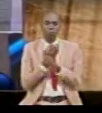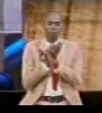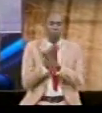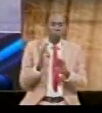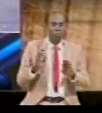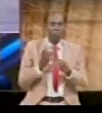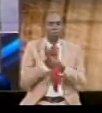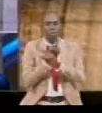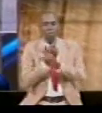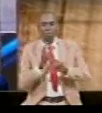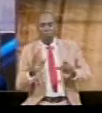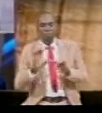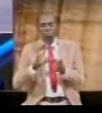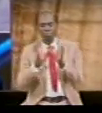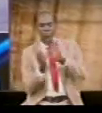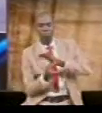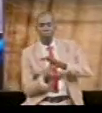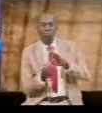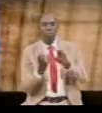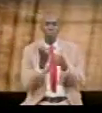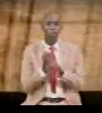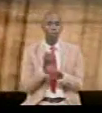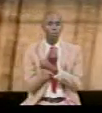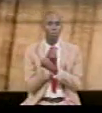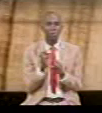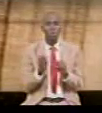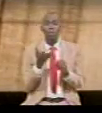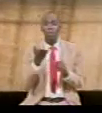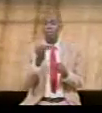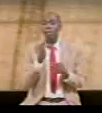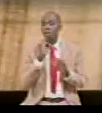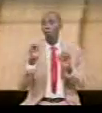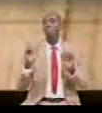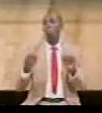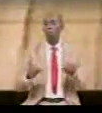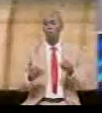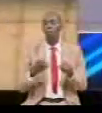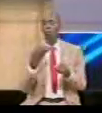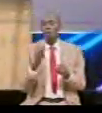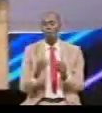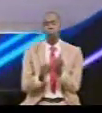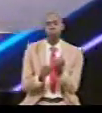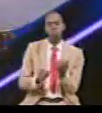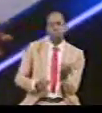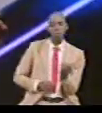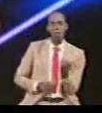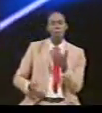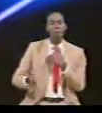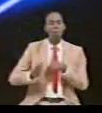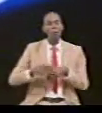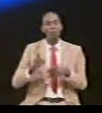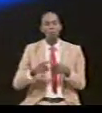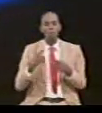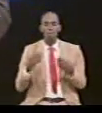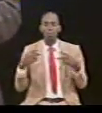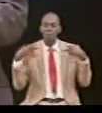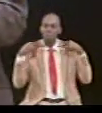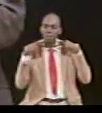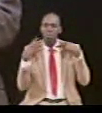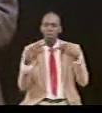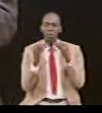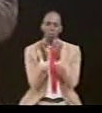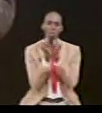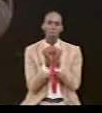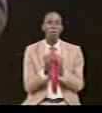the conversion, after the salvation, there's a possibility of going back to the yoke of bondage and